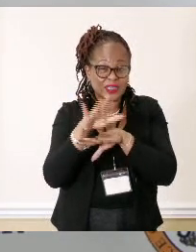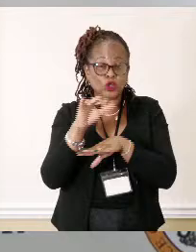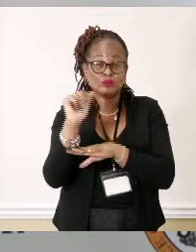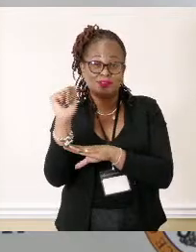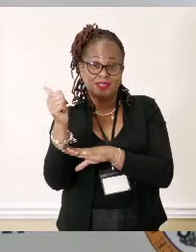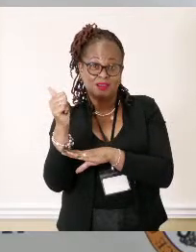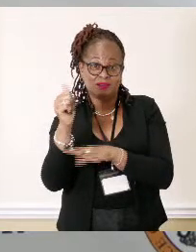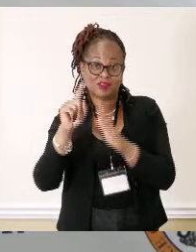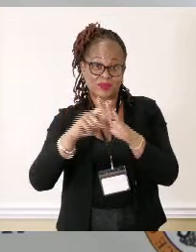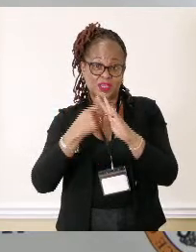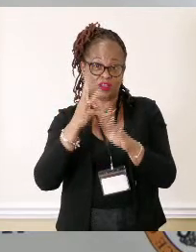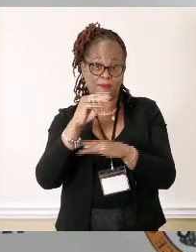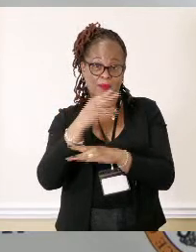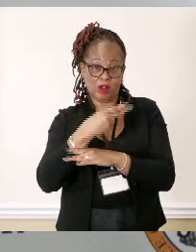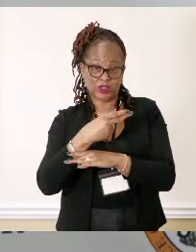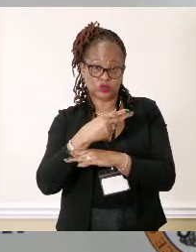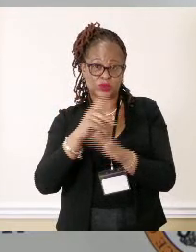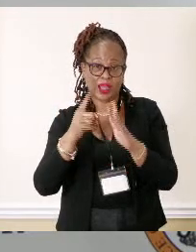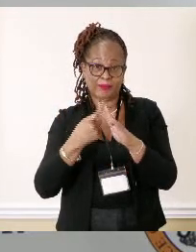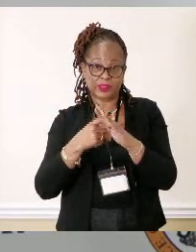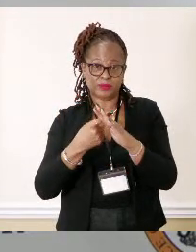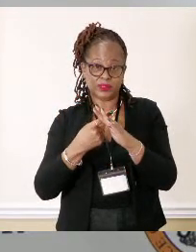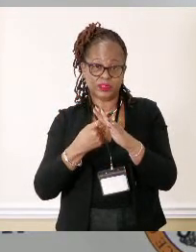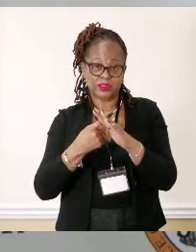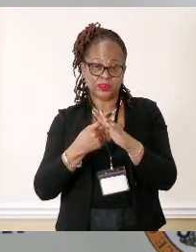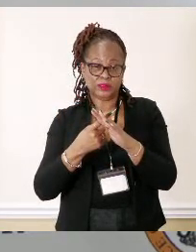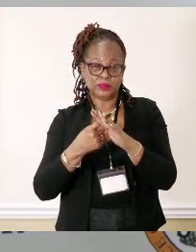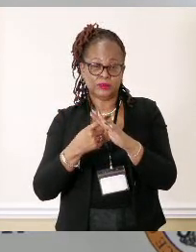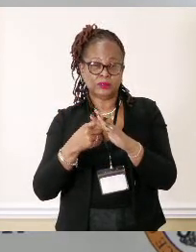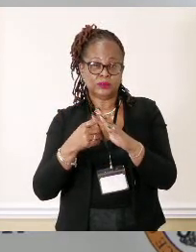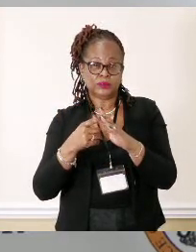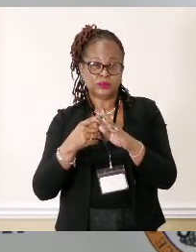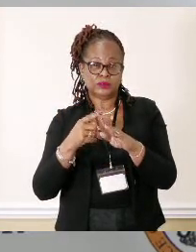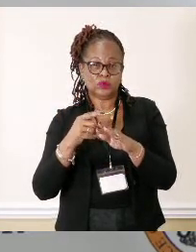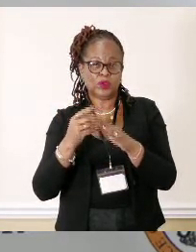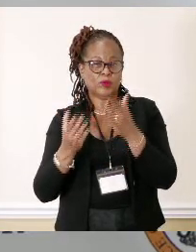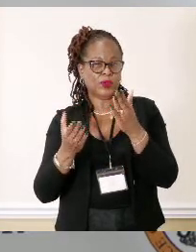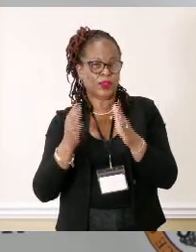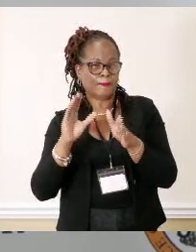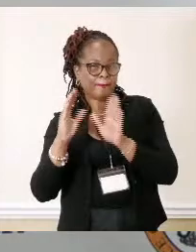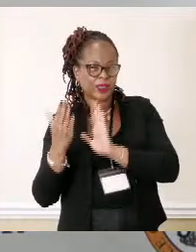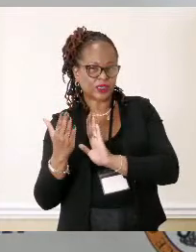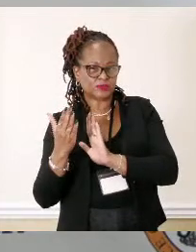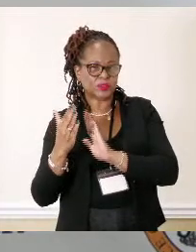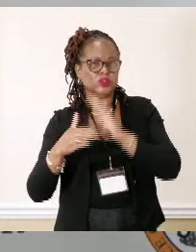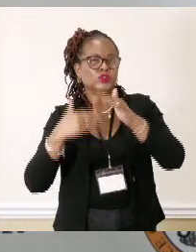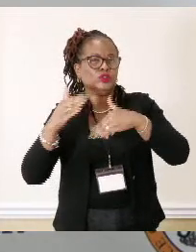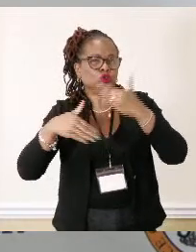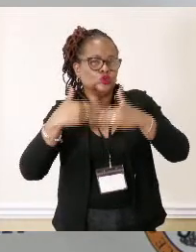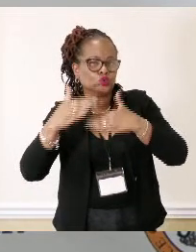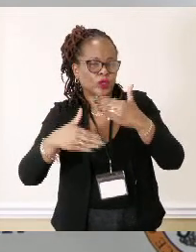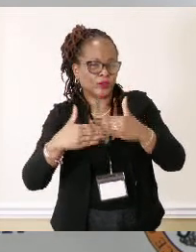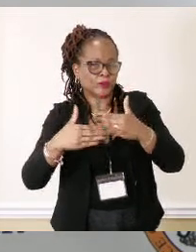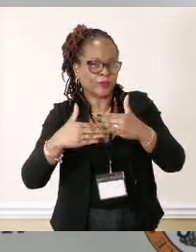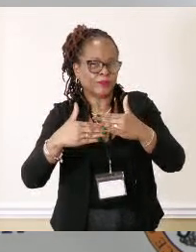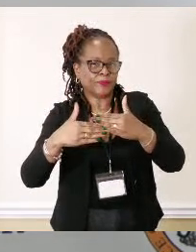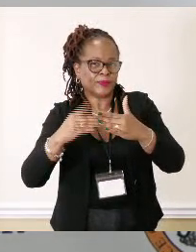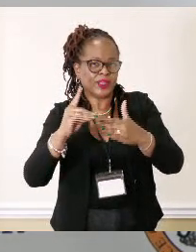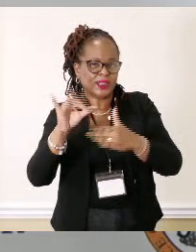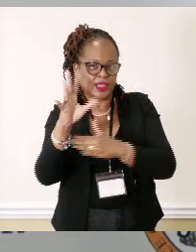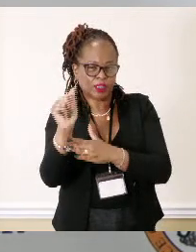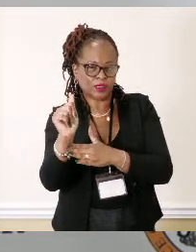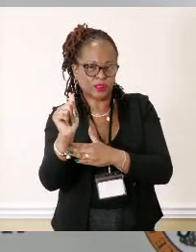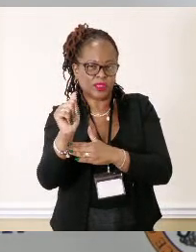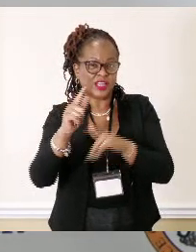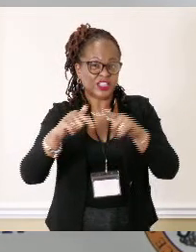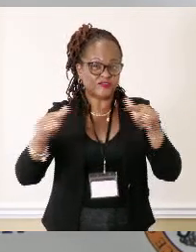beginning of March, which happens to be around the time when it appears, based on the trend data, that these variants